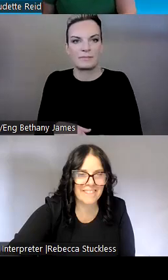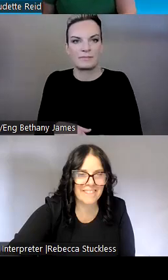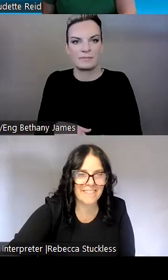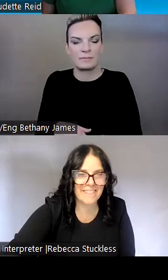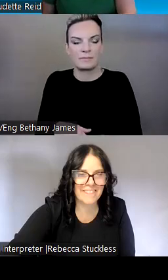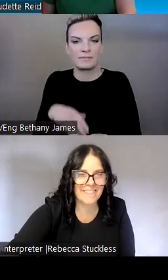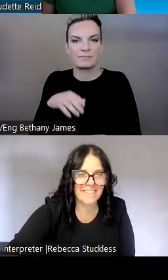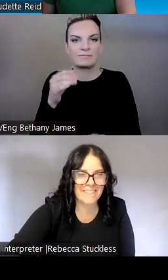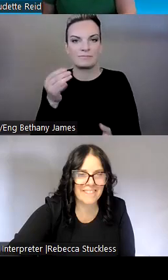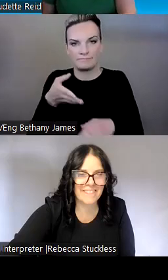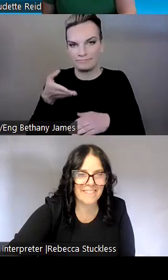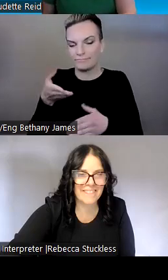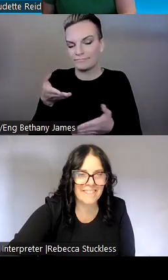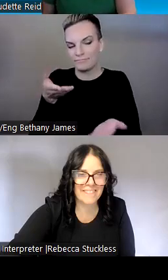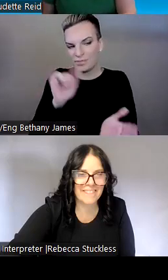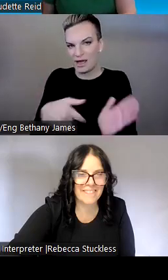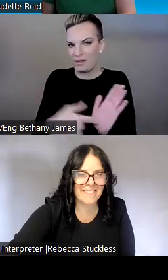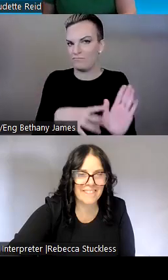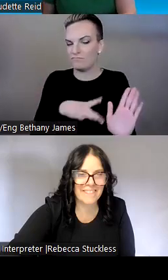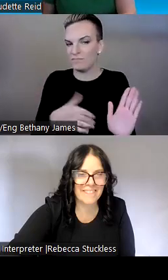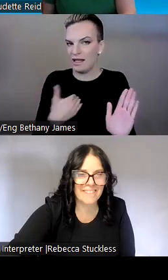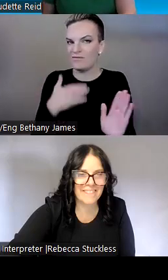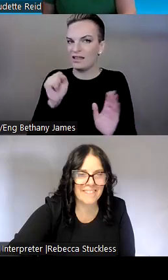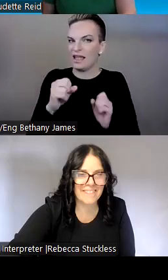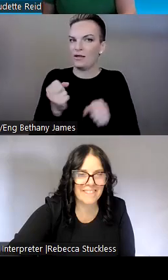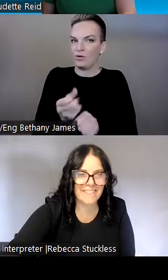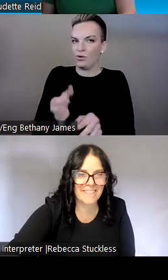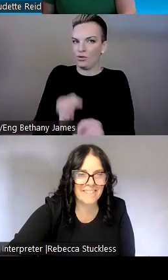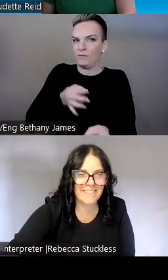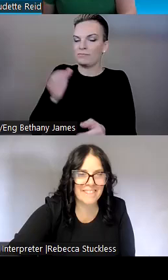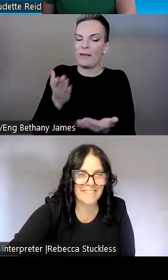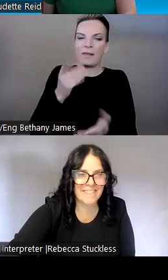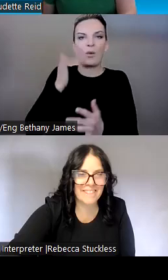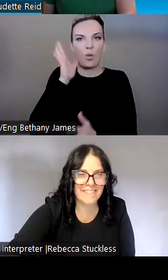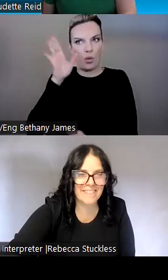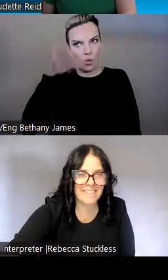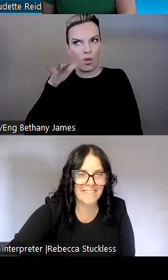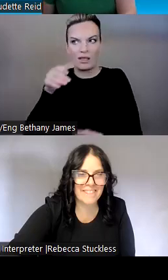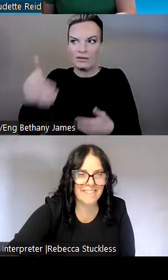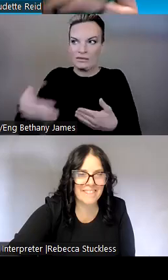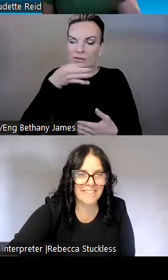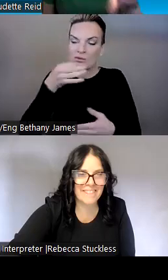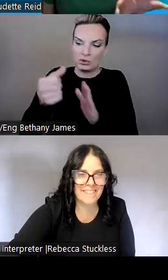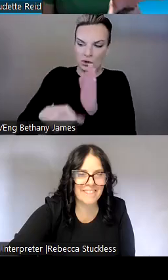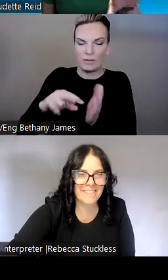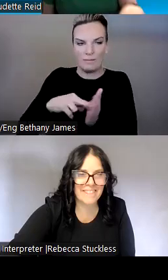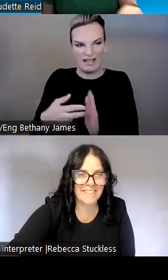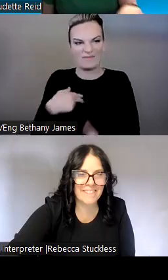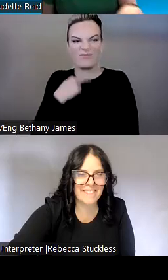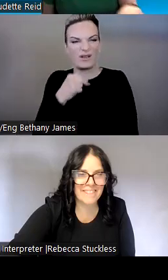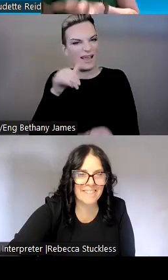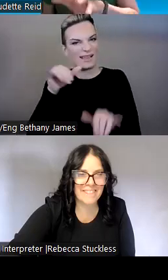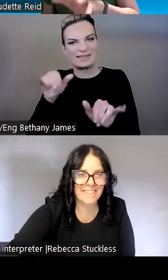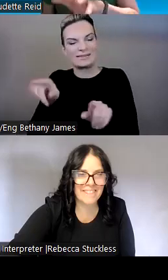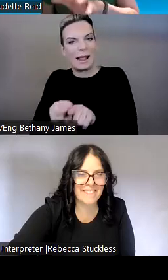communicate after surgery, they can save their voice ahead of time and then it will be available. The voice is